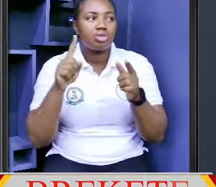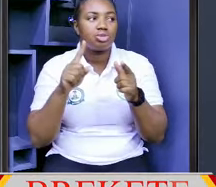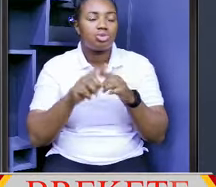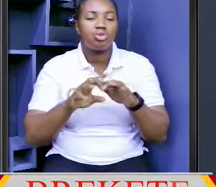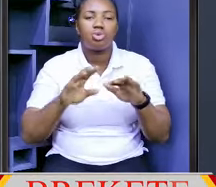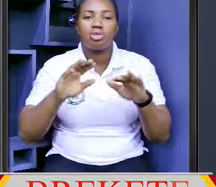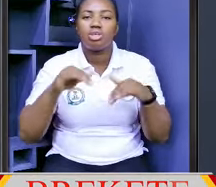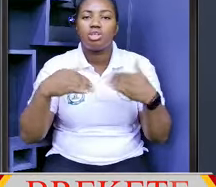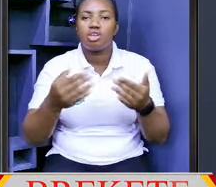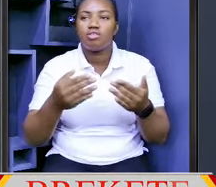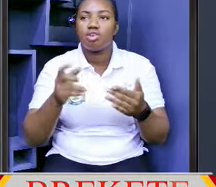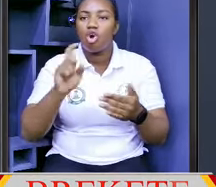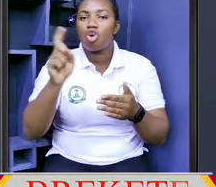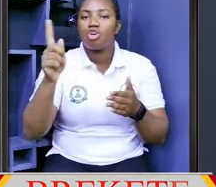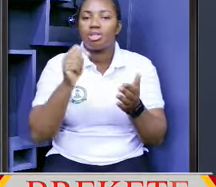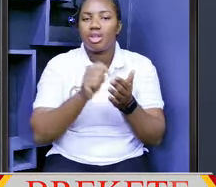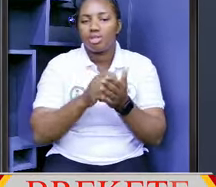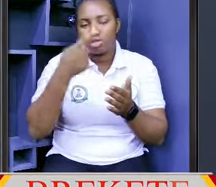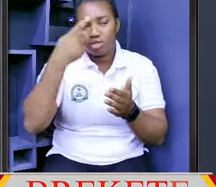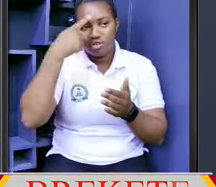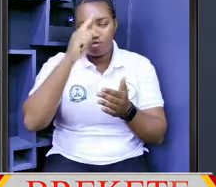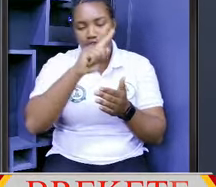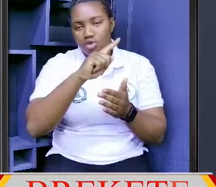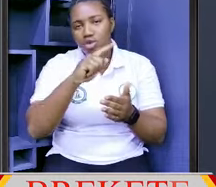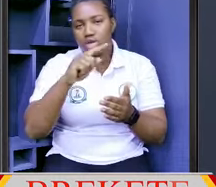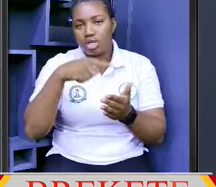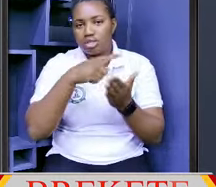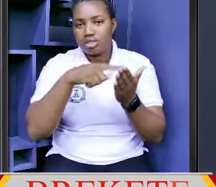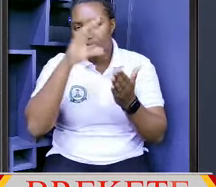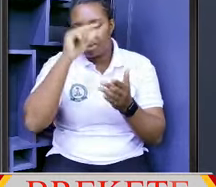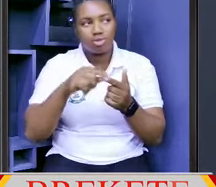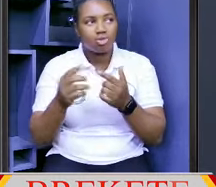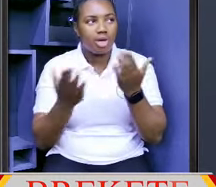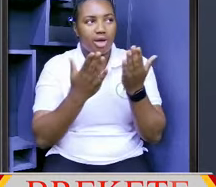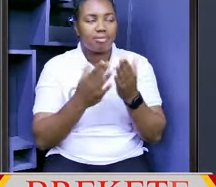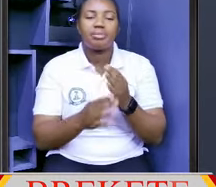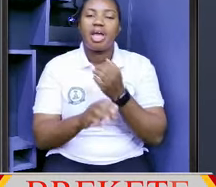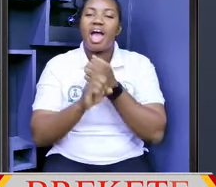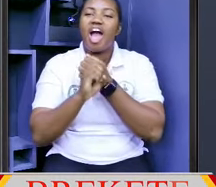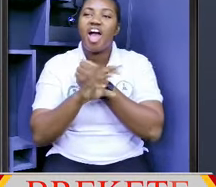Coach Aminu go carry go. Just tell,